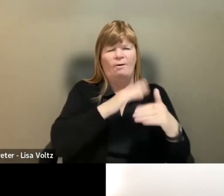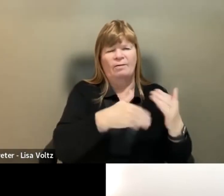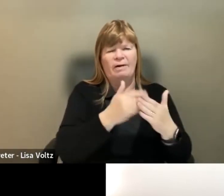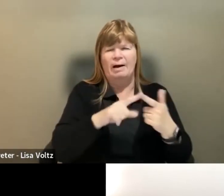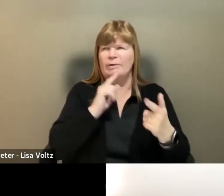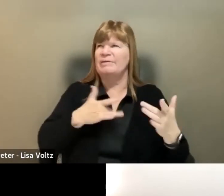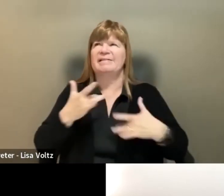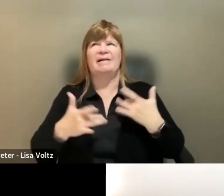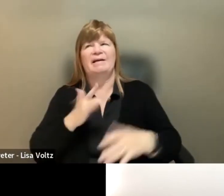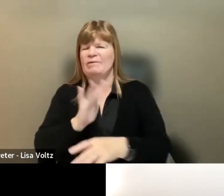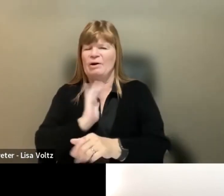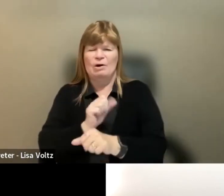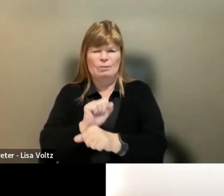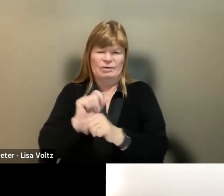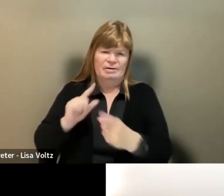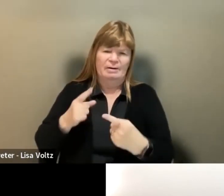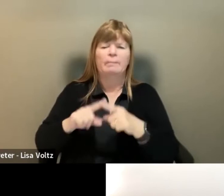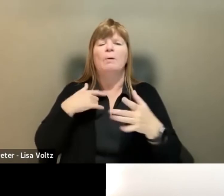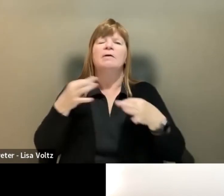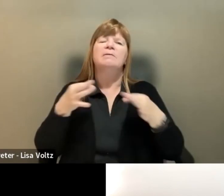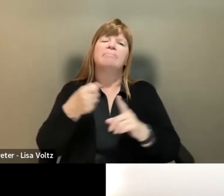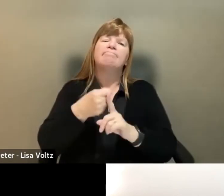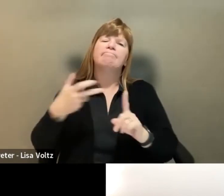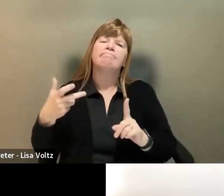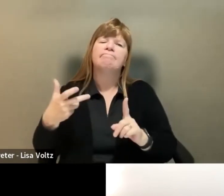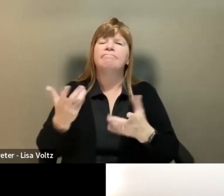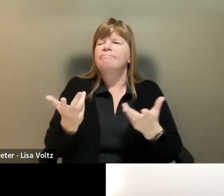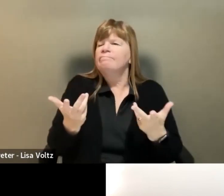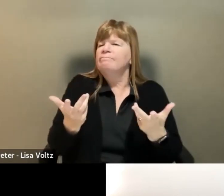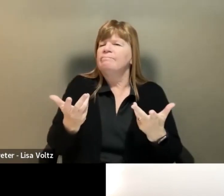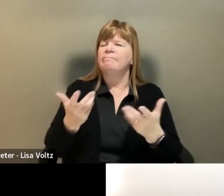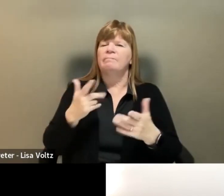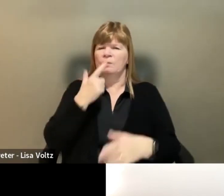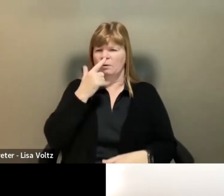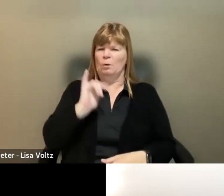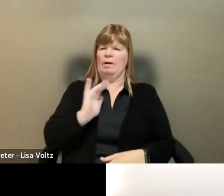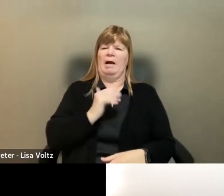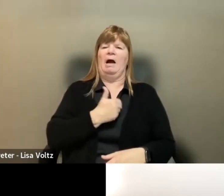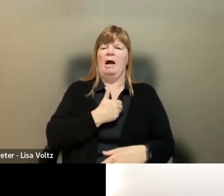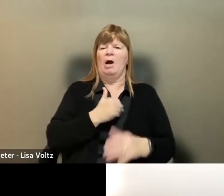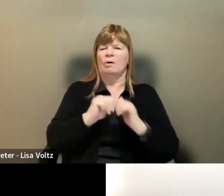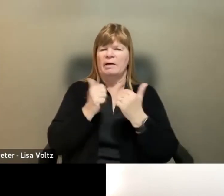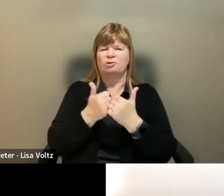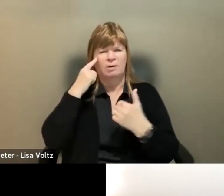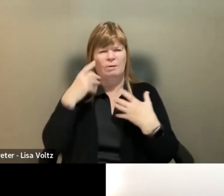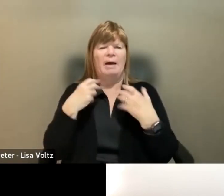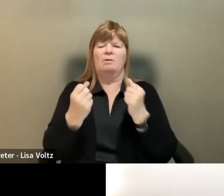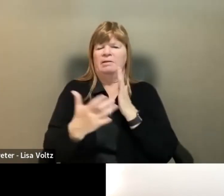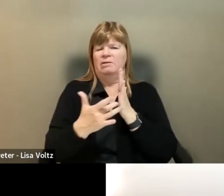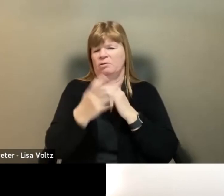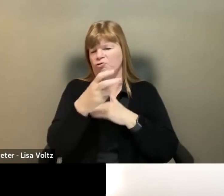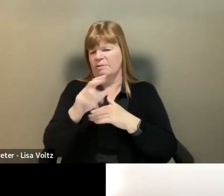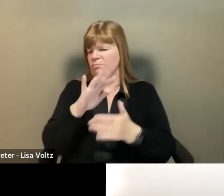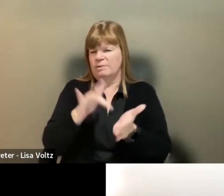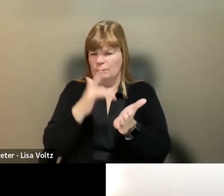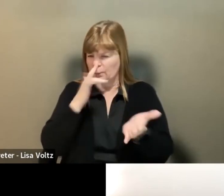about the work that we've done. But let me explain to you a little bit about what the Mountain Plains Mental Health Technology Transfer Center